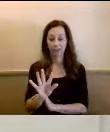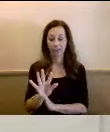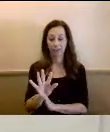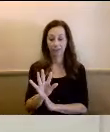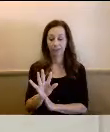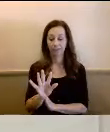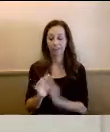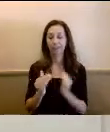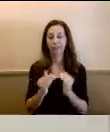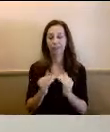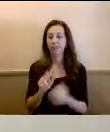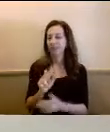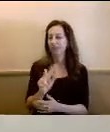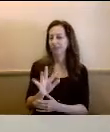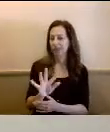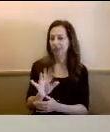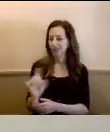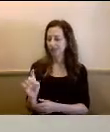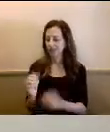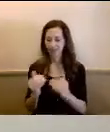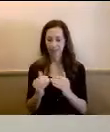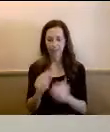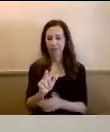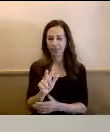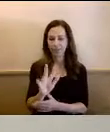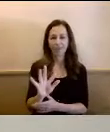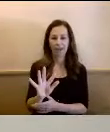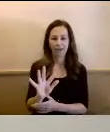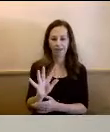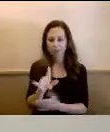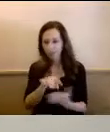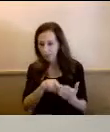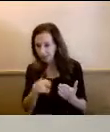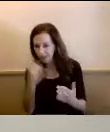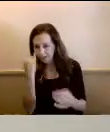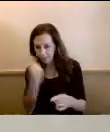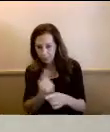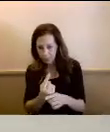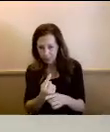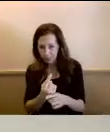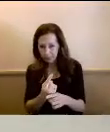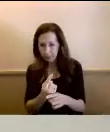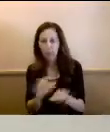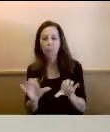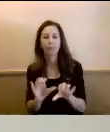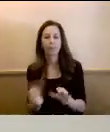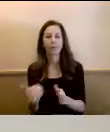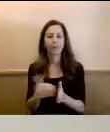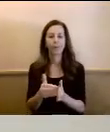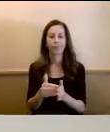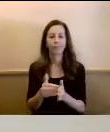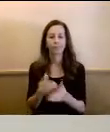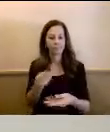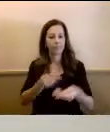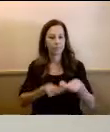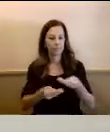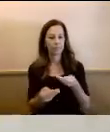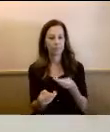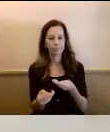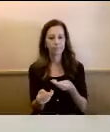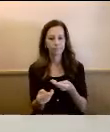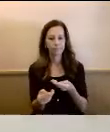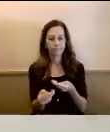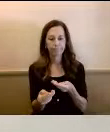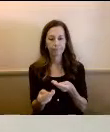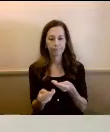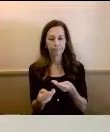35. So we've got x equals 35. Just to be sure, let's do that back check. Let's